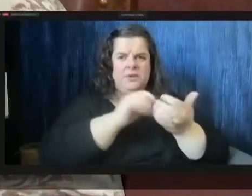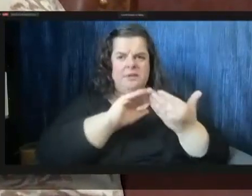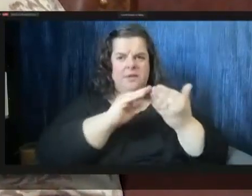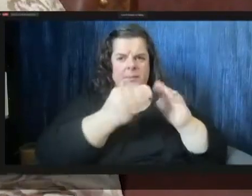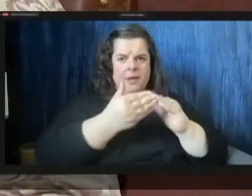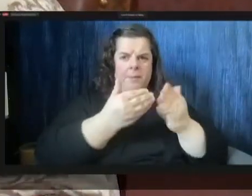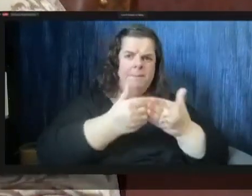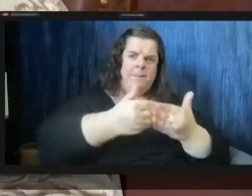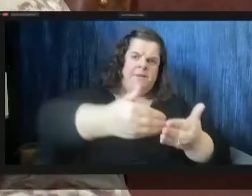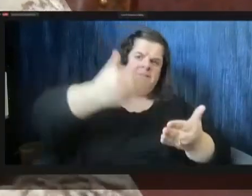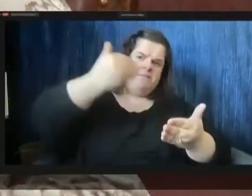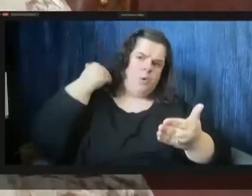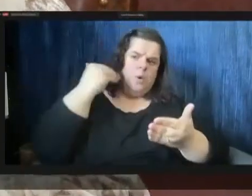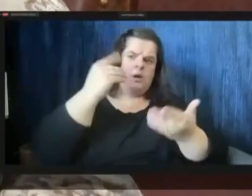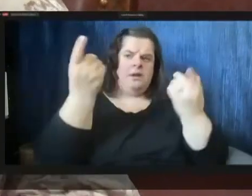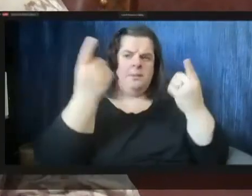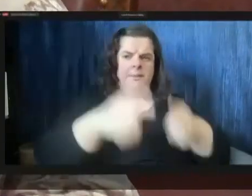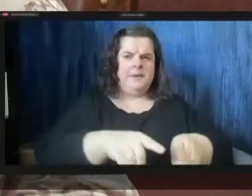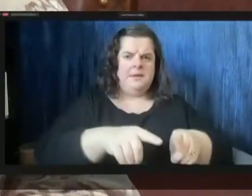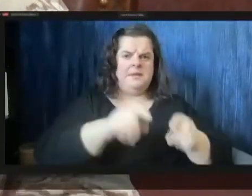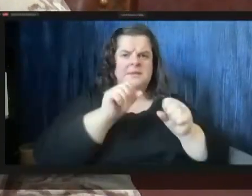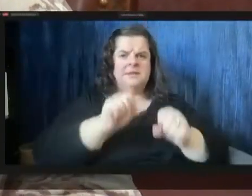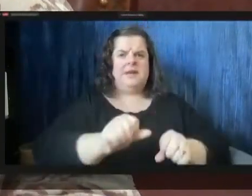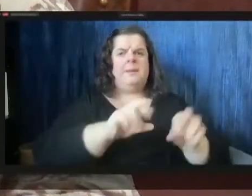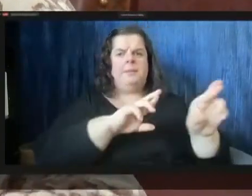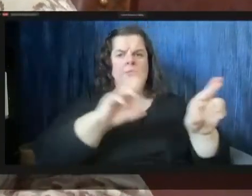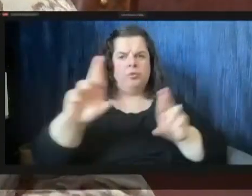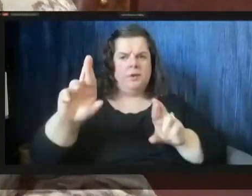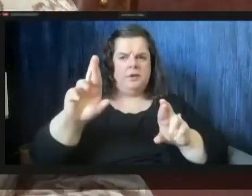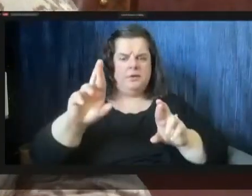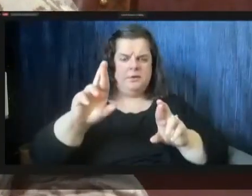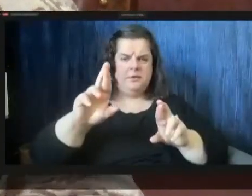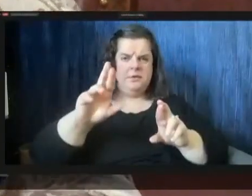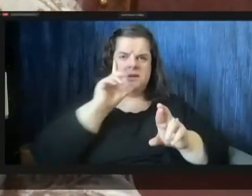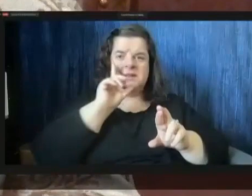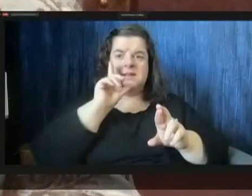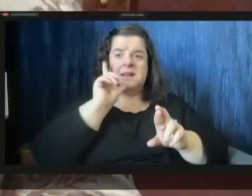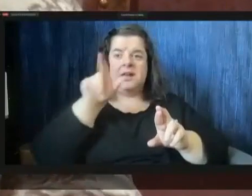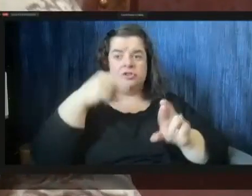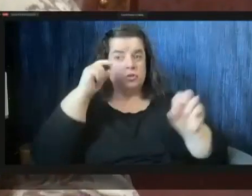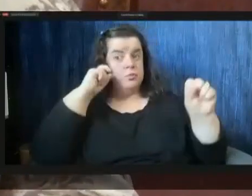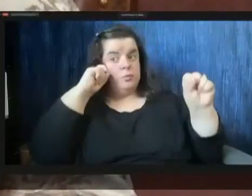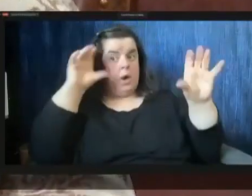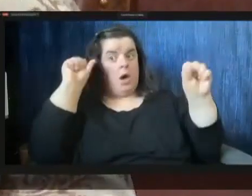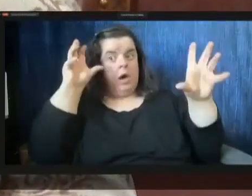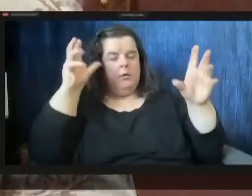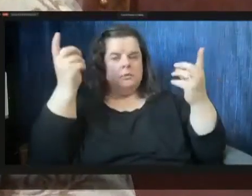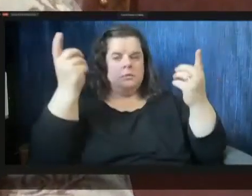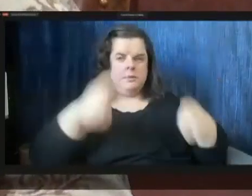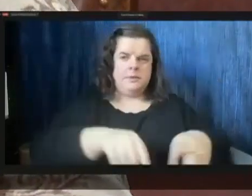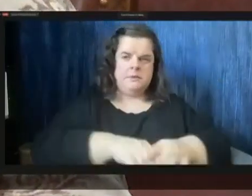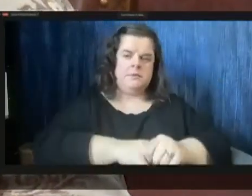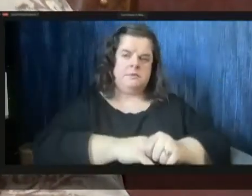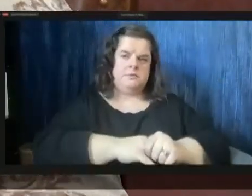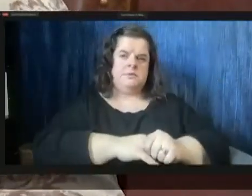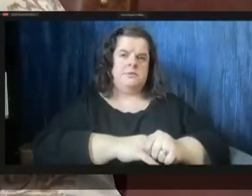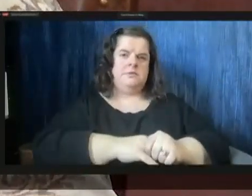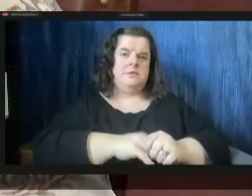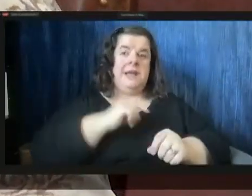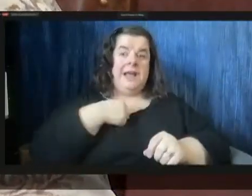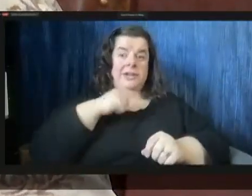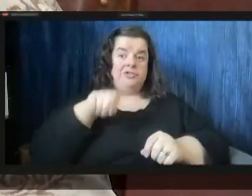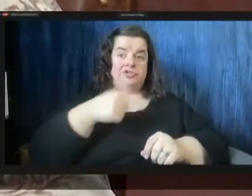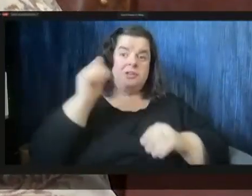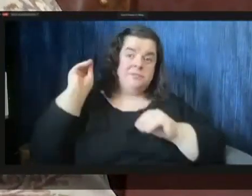it happens, so they could be prepared for it instead of it being, wow, look at this. Yeah, I just moved back to the Hill.